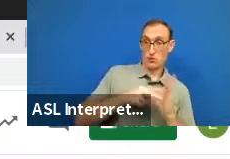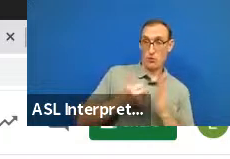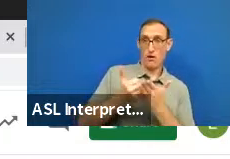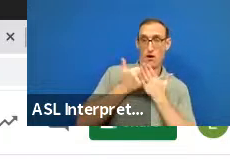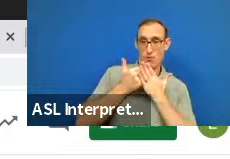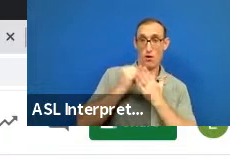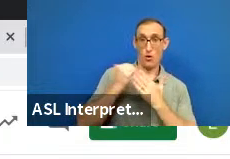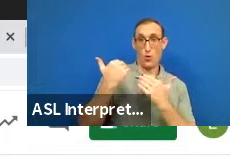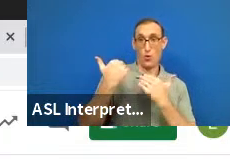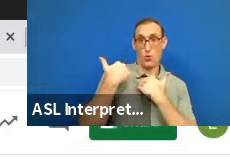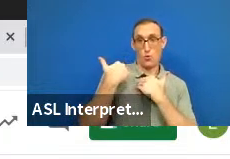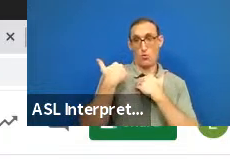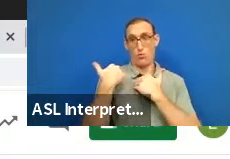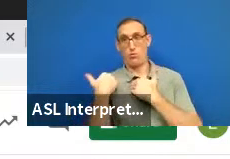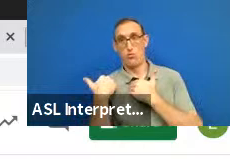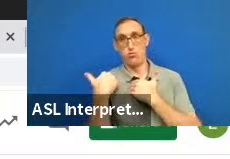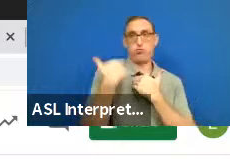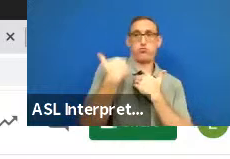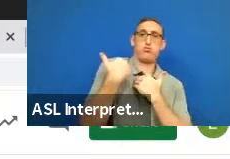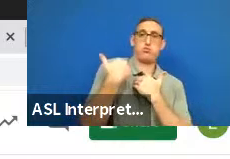morning. Right.